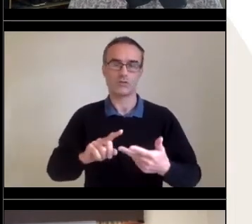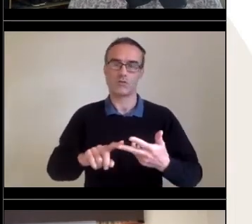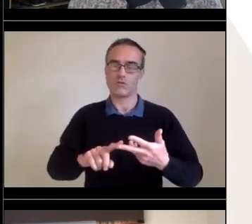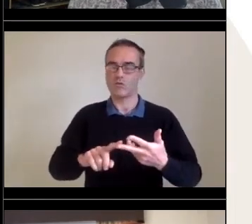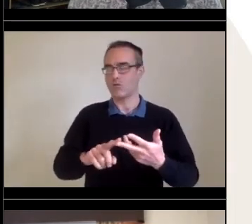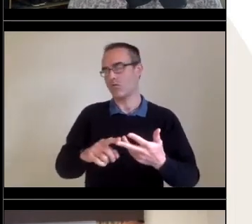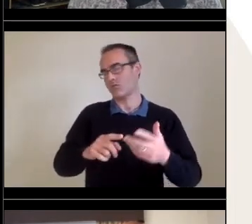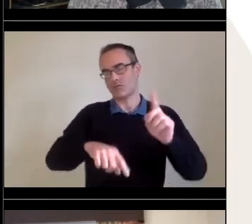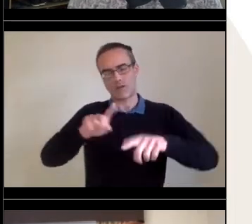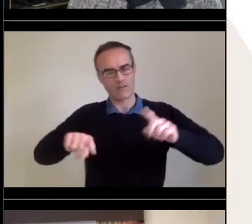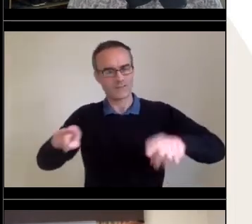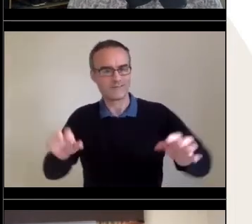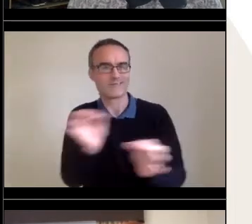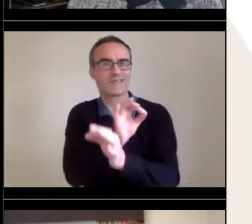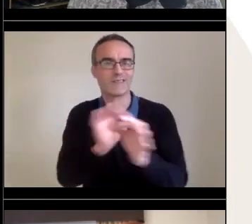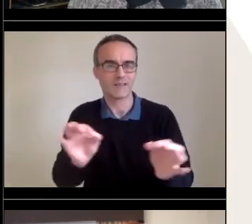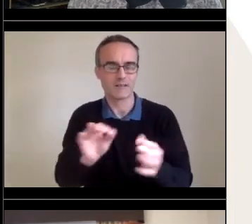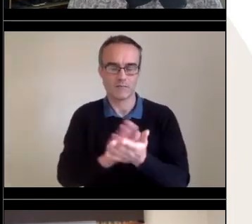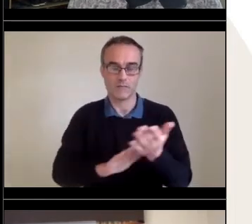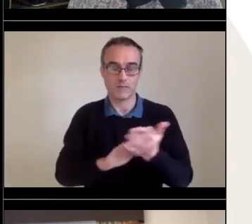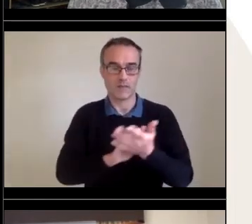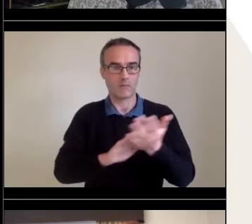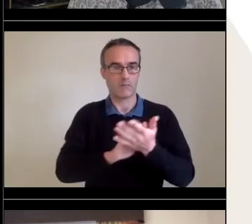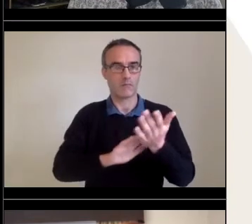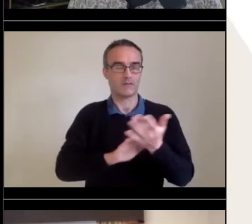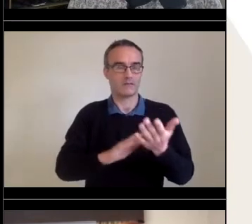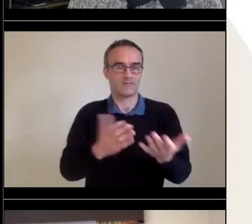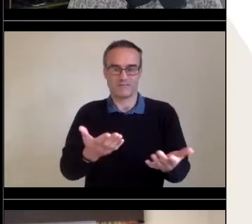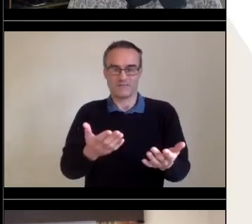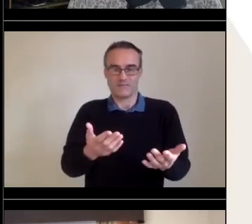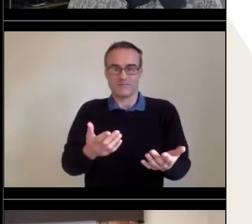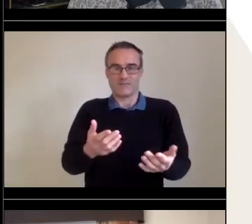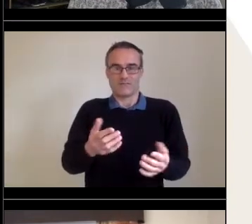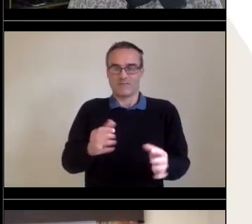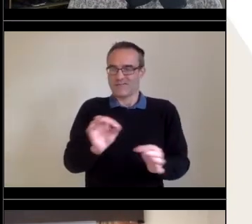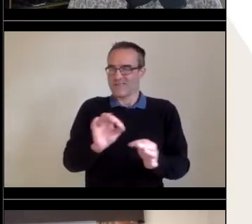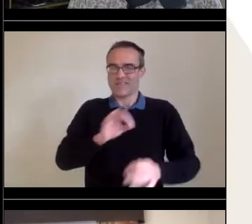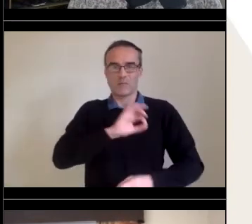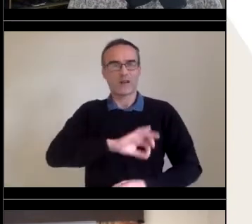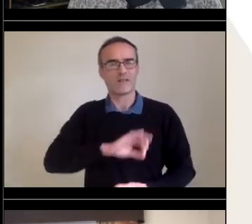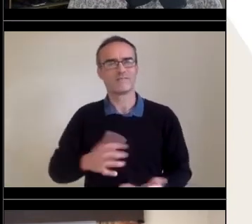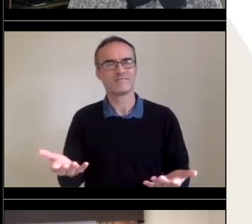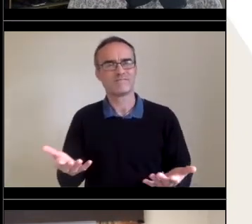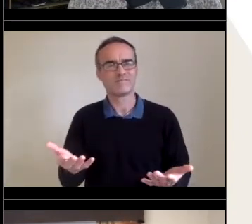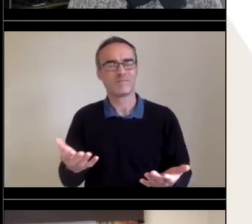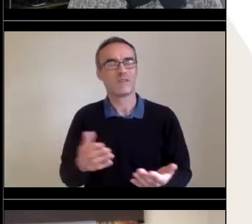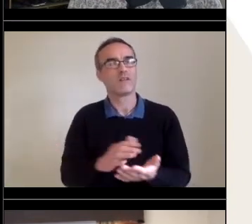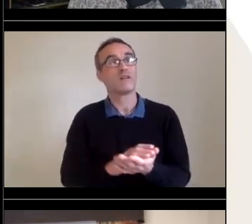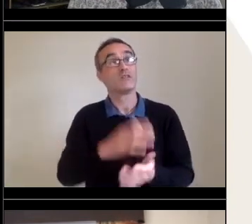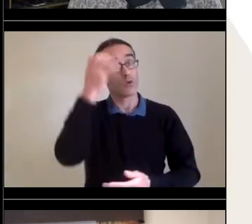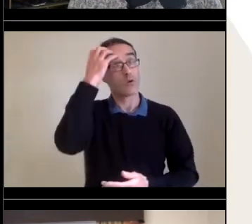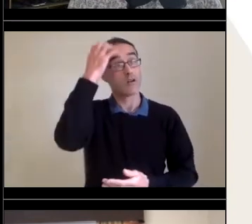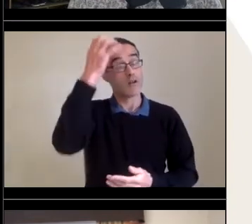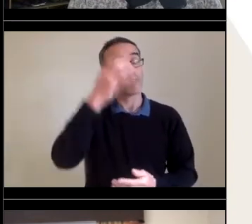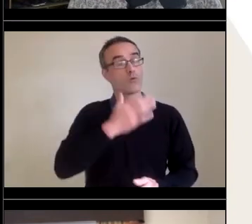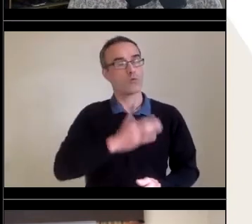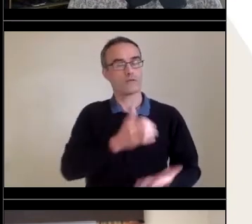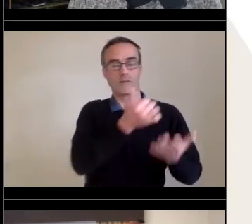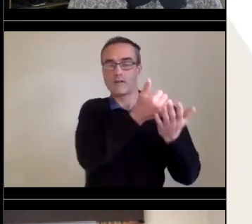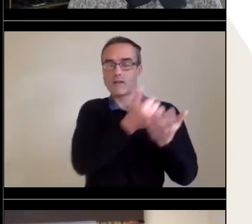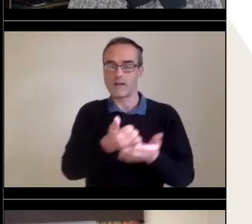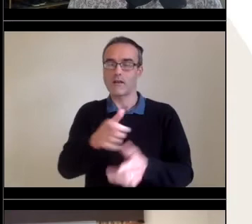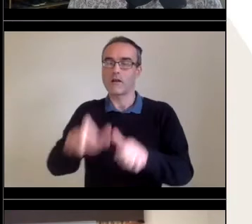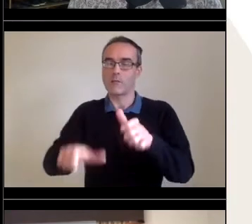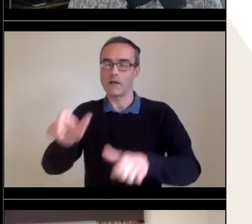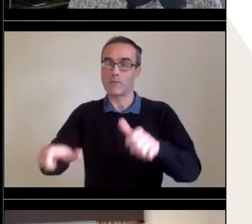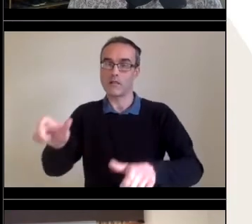I think governments don't want to come up with the wrong answers for most of their people. And this, I think, is going to become increasingly important as